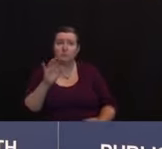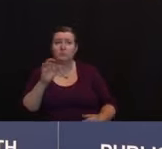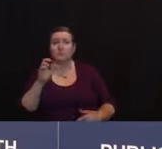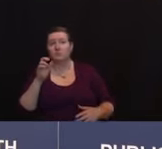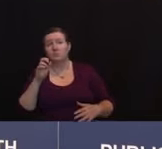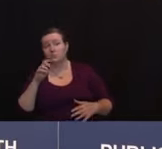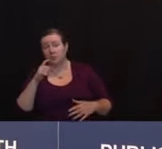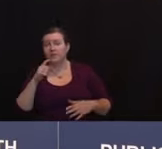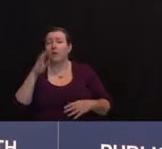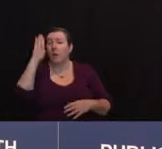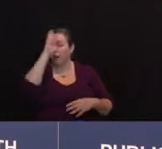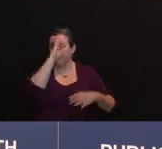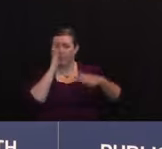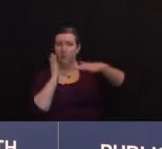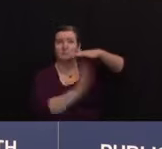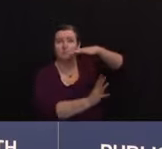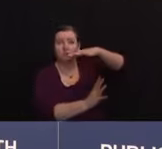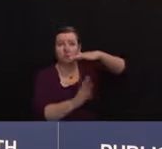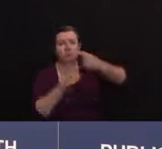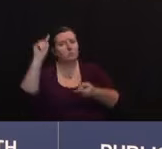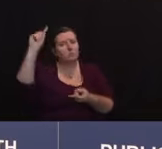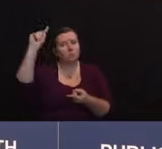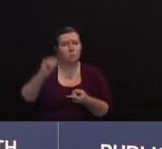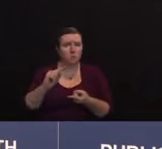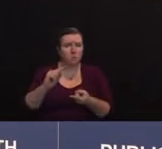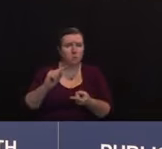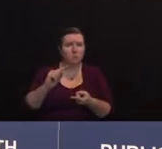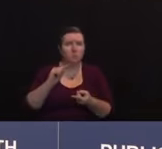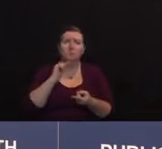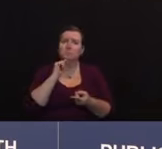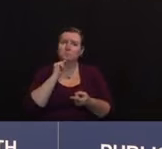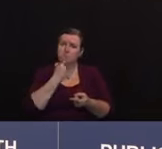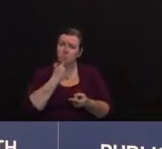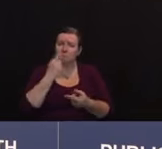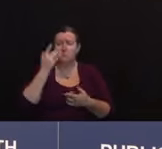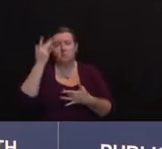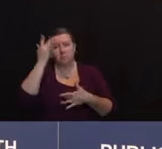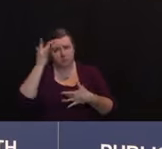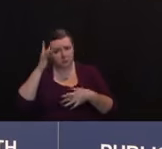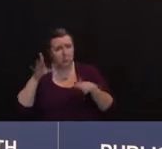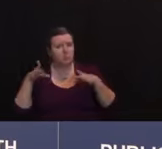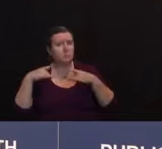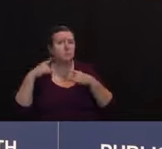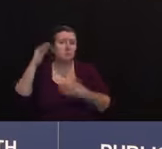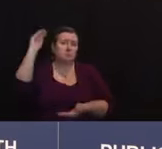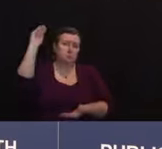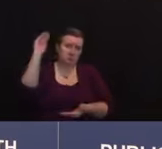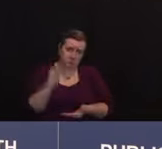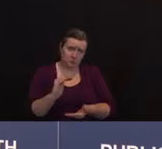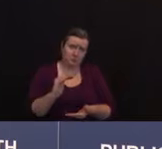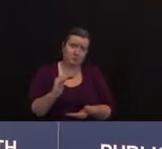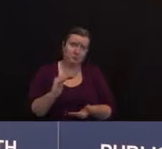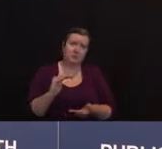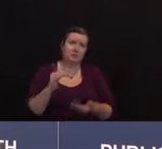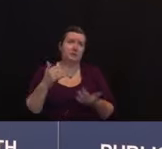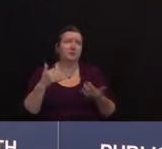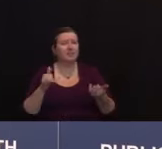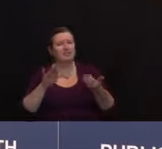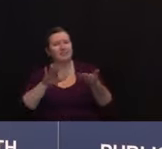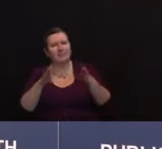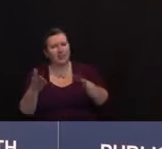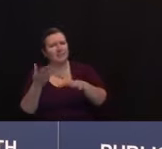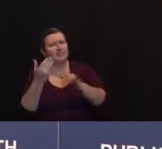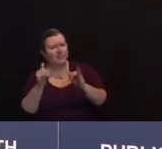continues to be low. We still have deaths, but those deaths are delayed. They're from some weeks ago as well. I think we're heading in the right